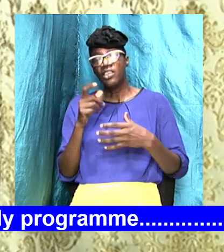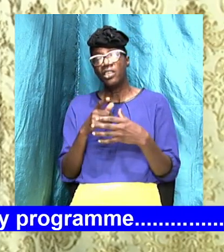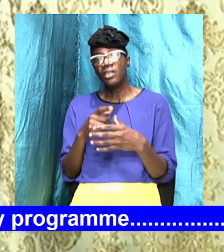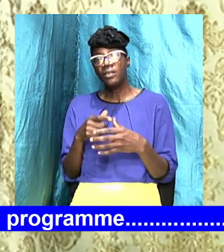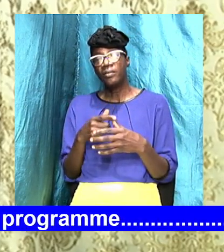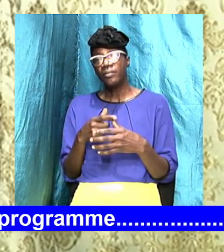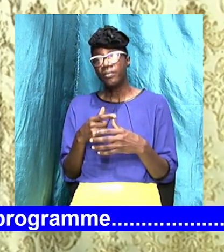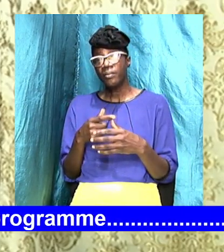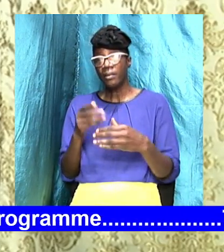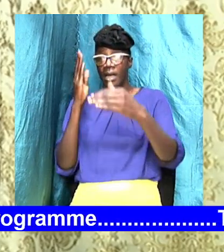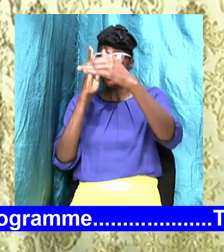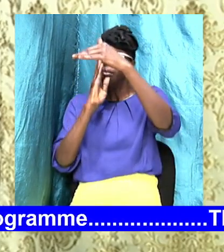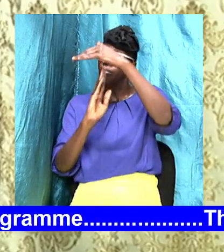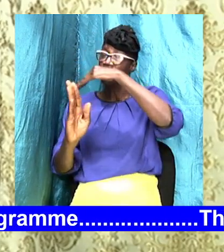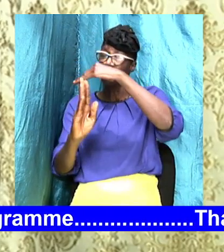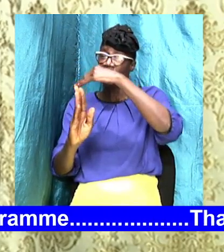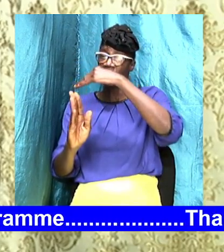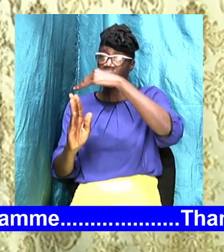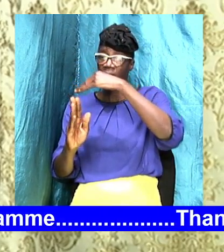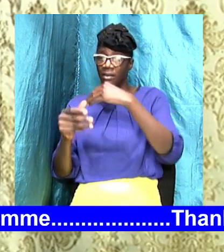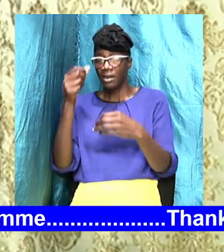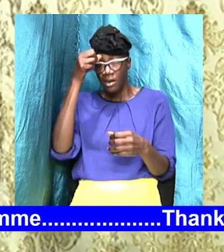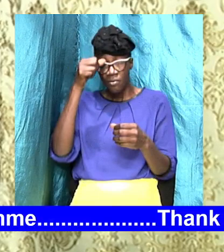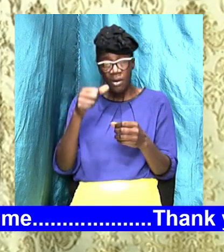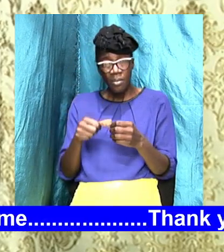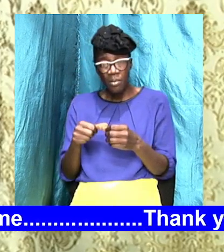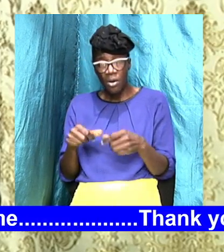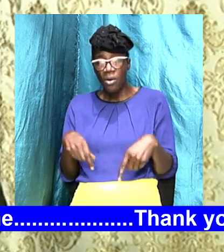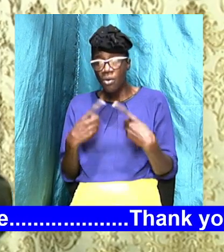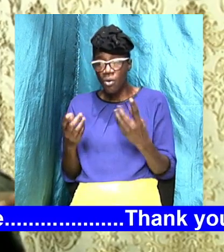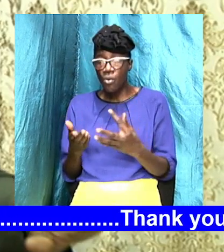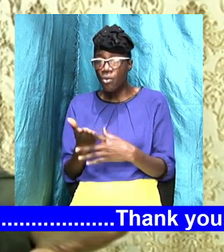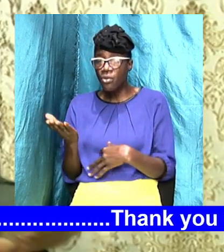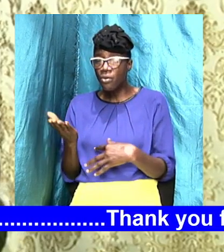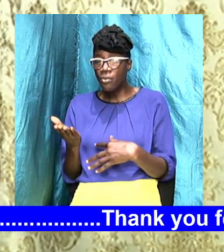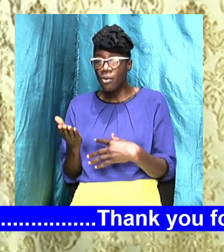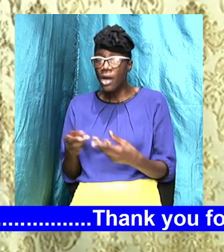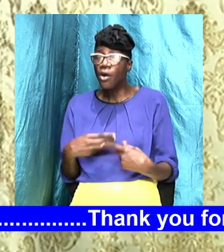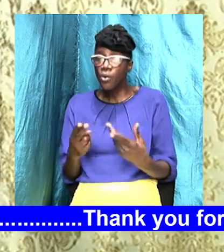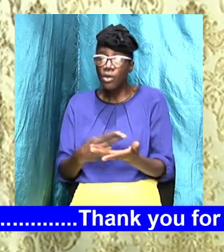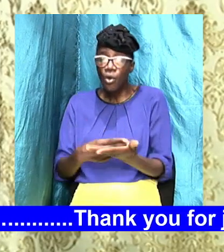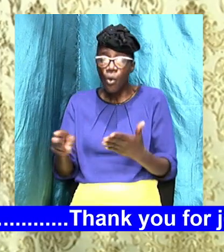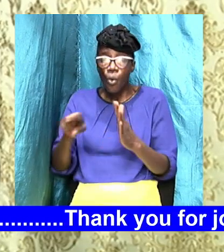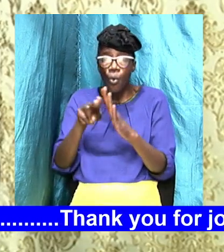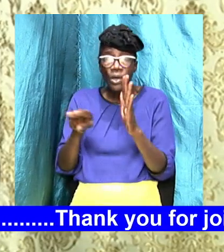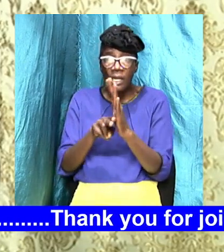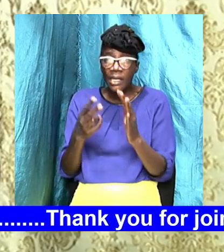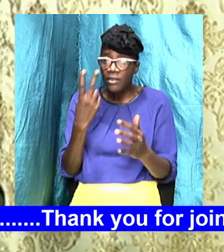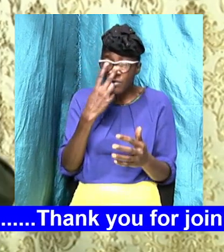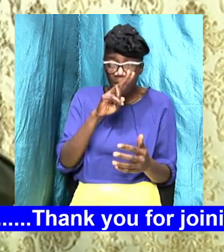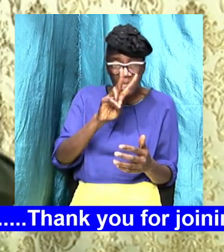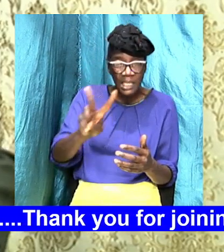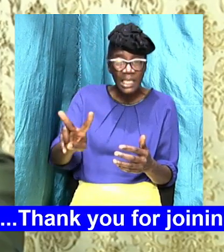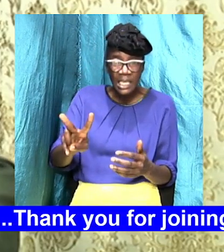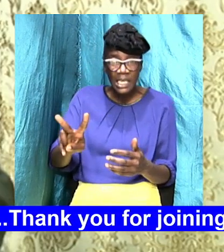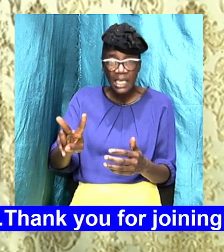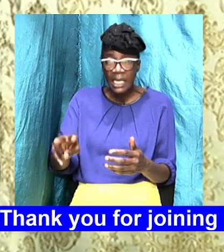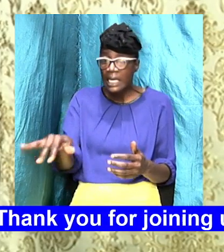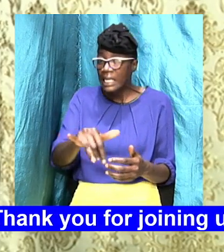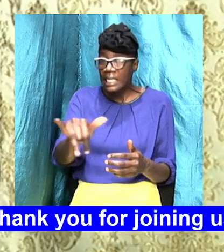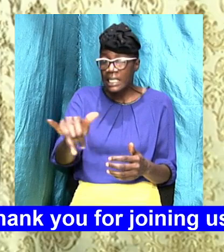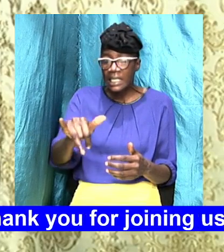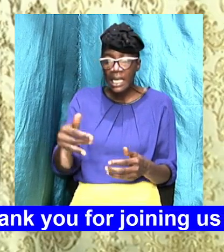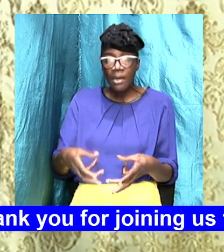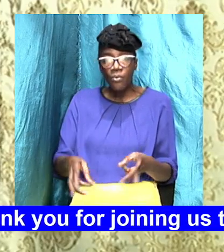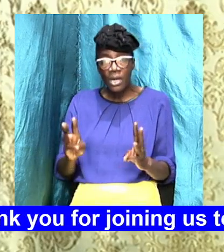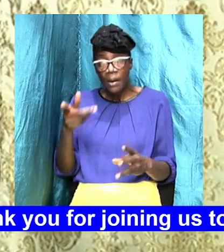was prophecy. And remember, you know, as we go through and as we get into holiness, we are going to see it even the same way.